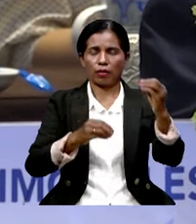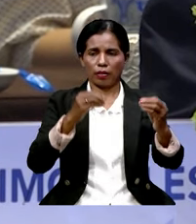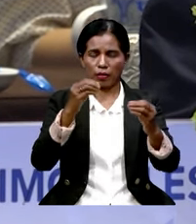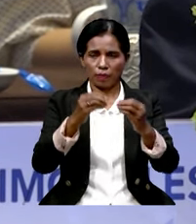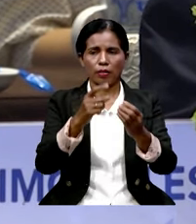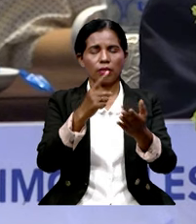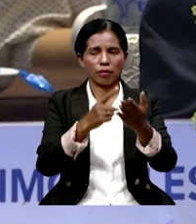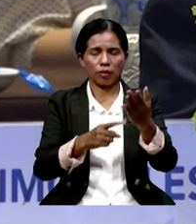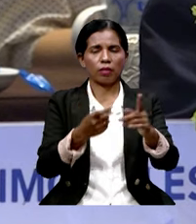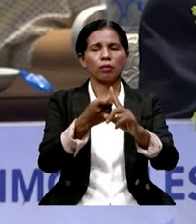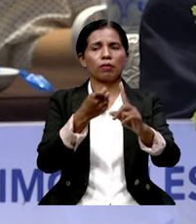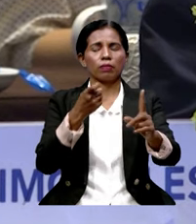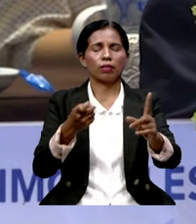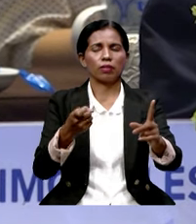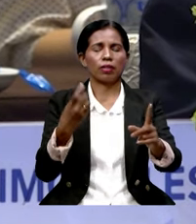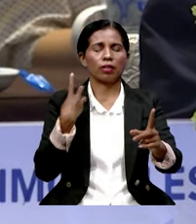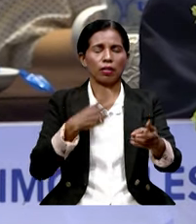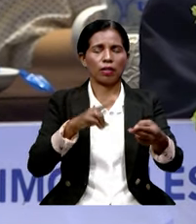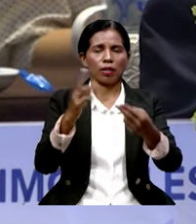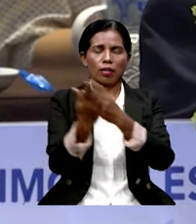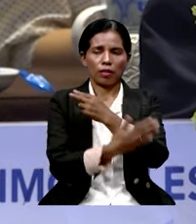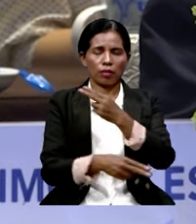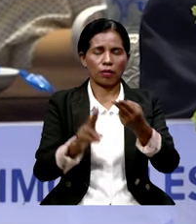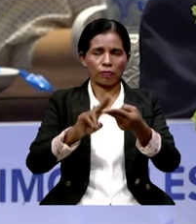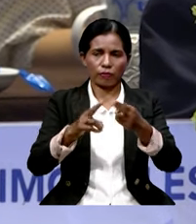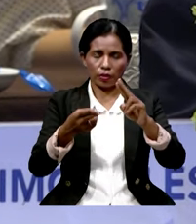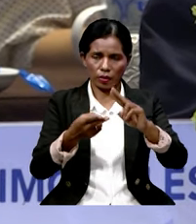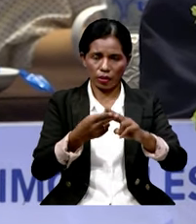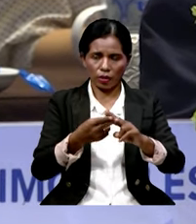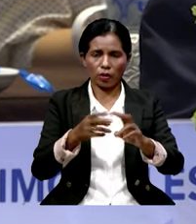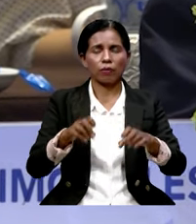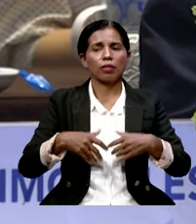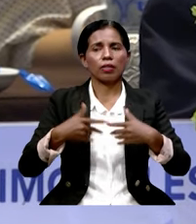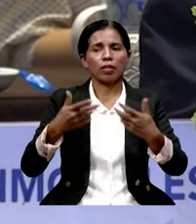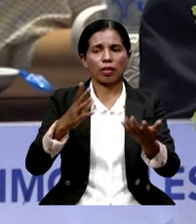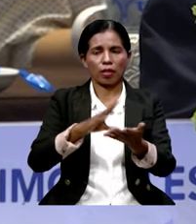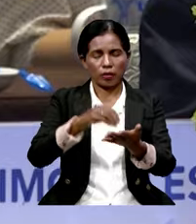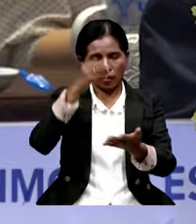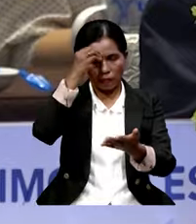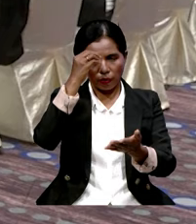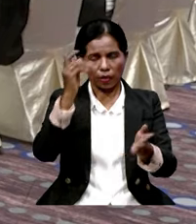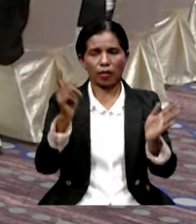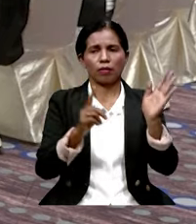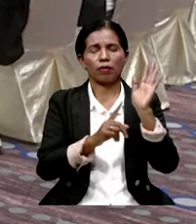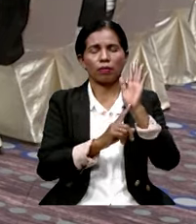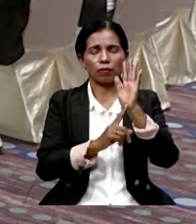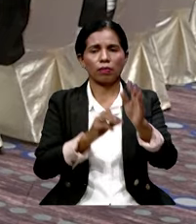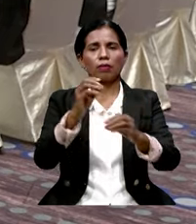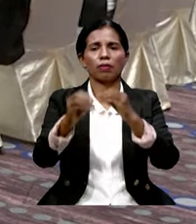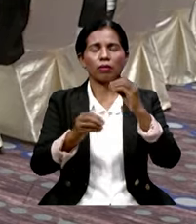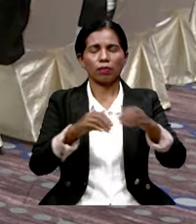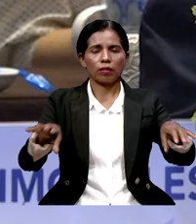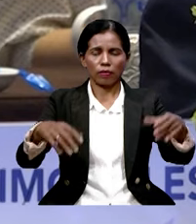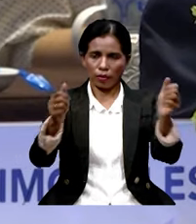all from our neighbors on how to combat transparency enhanced pollution. Together